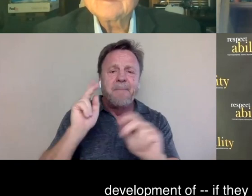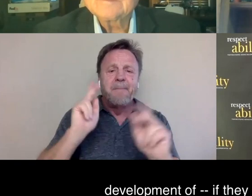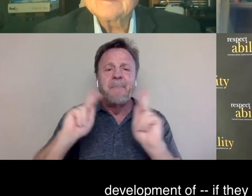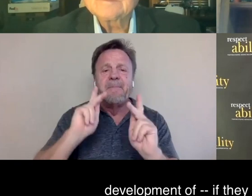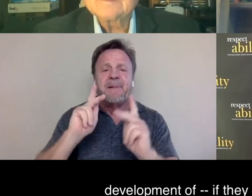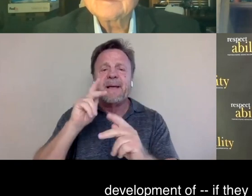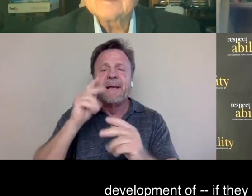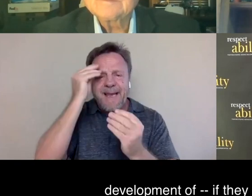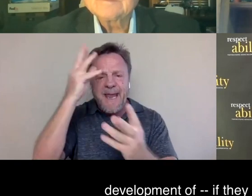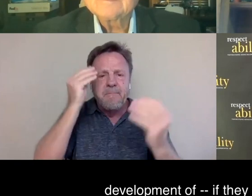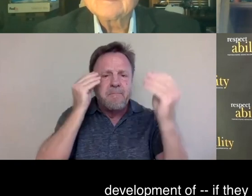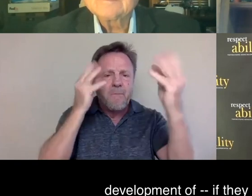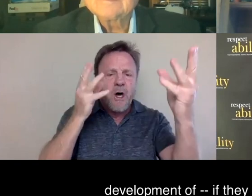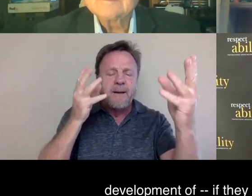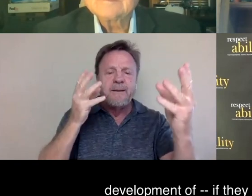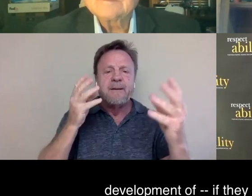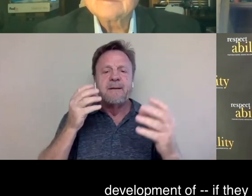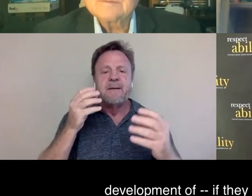of